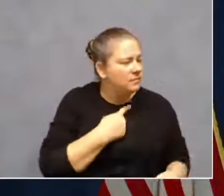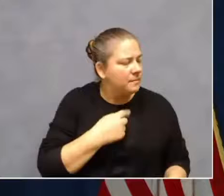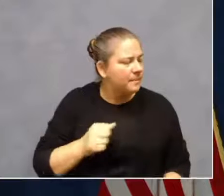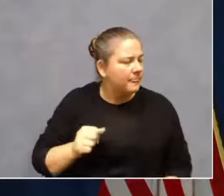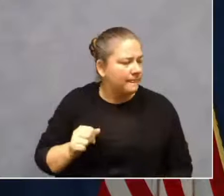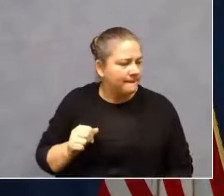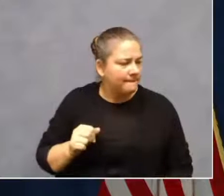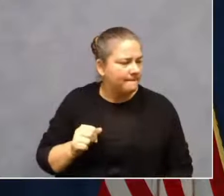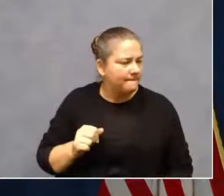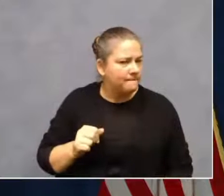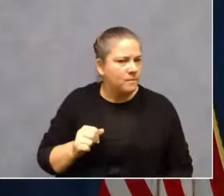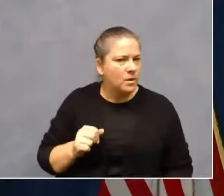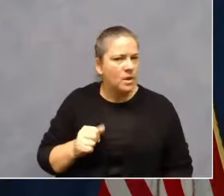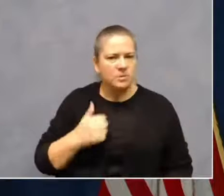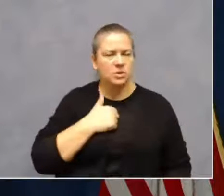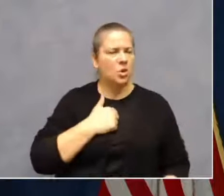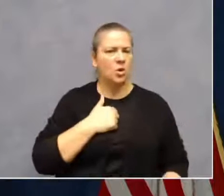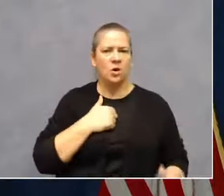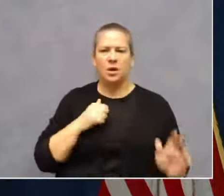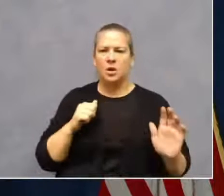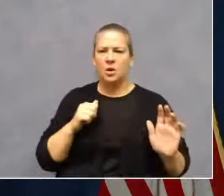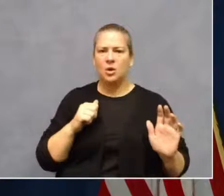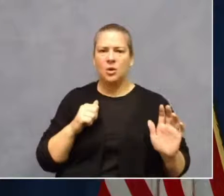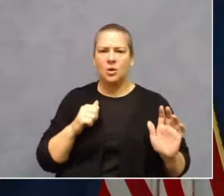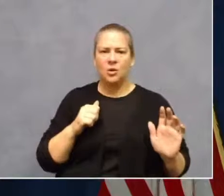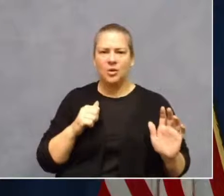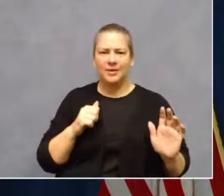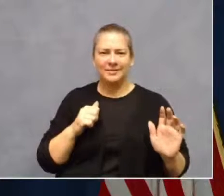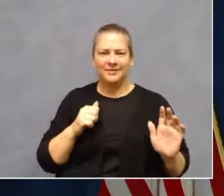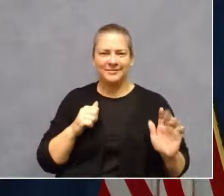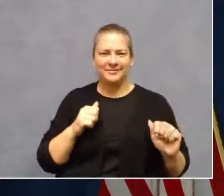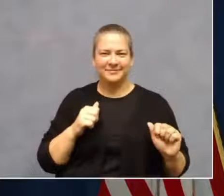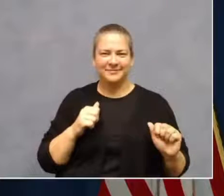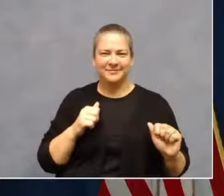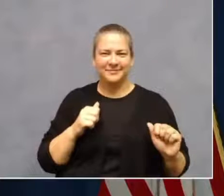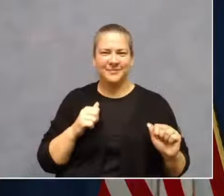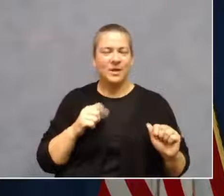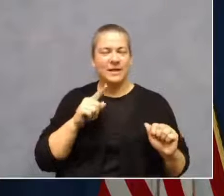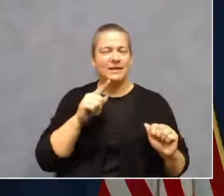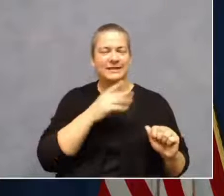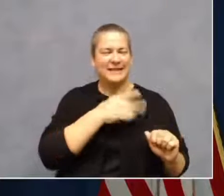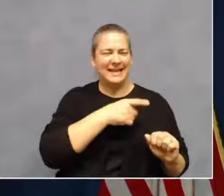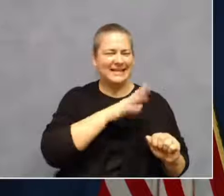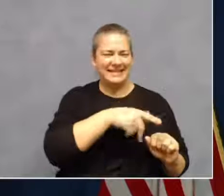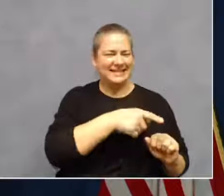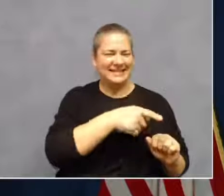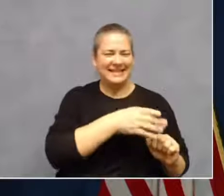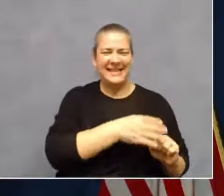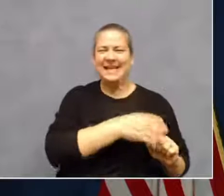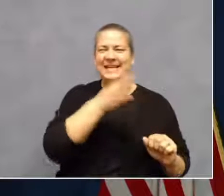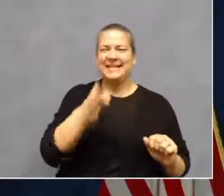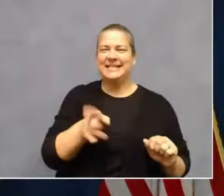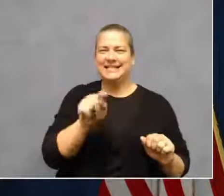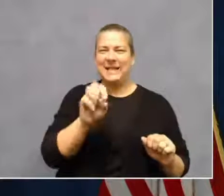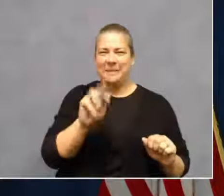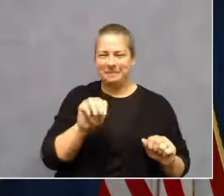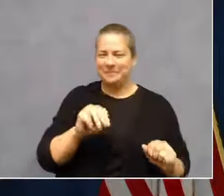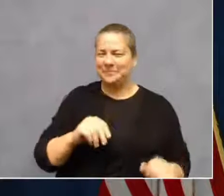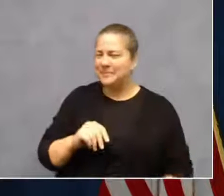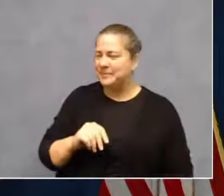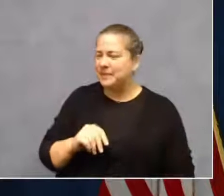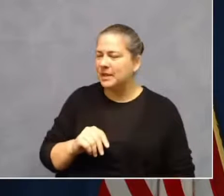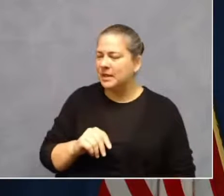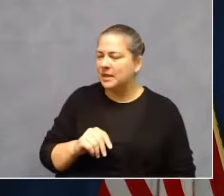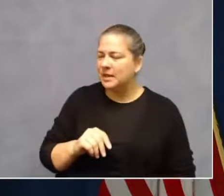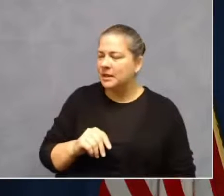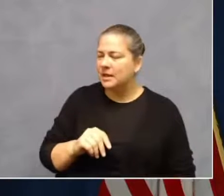Oh, I'm sorry. I didn't mean to. Yeah. All right, Tom. This outbreak in in